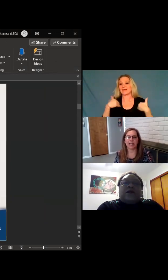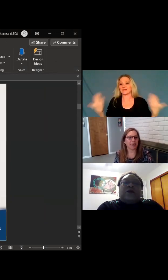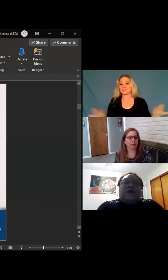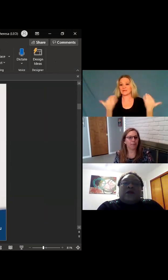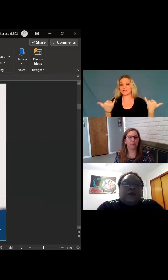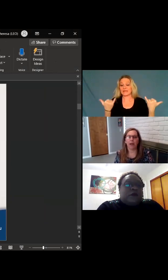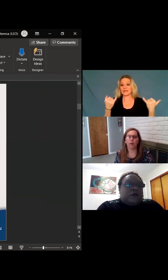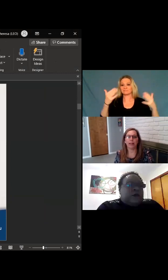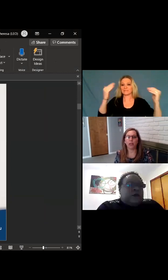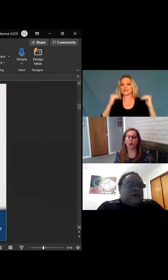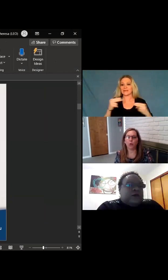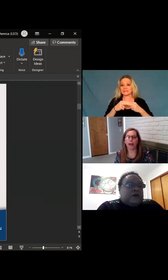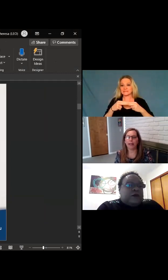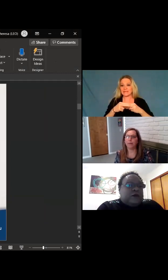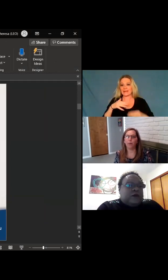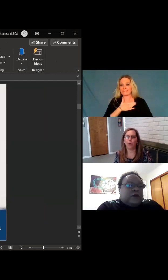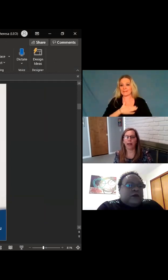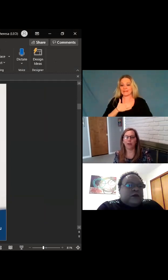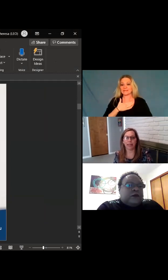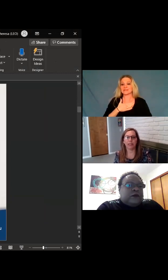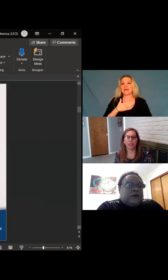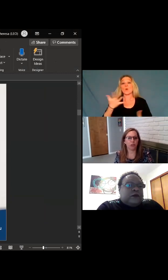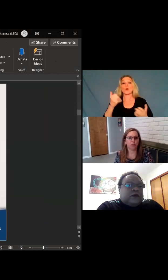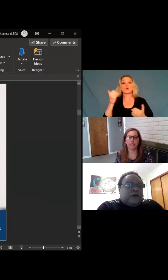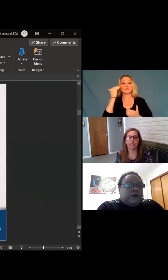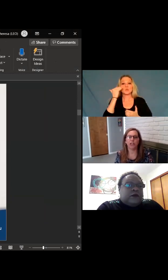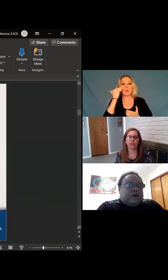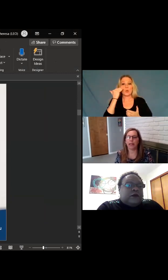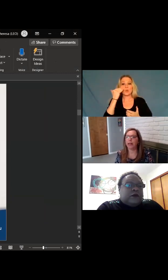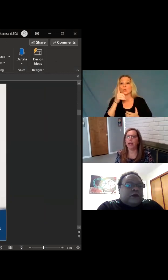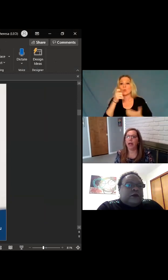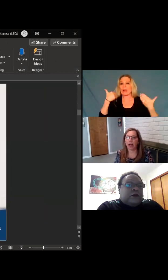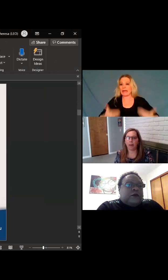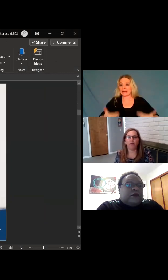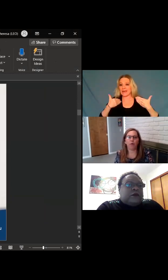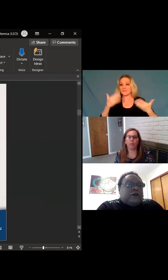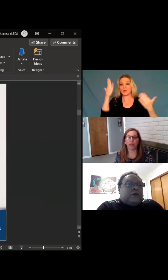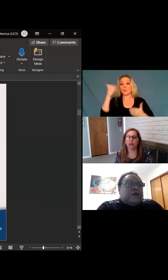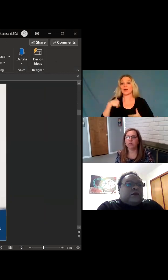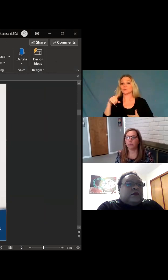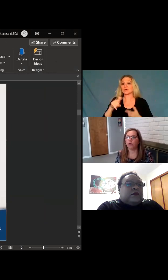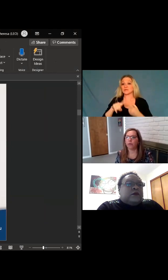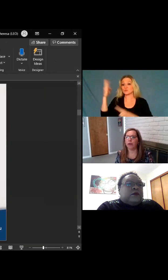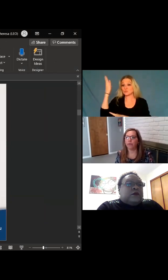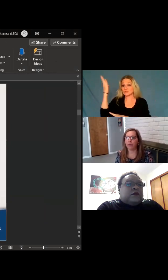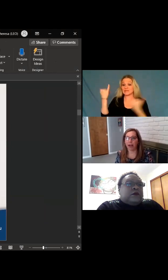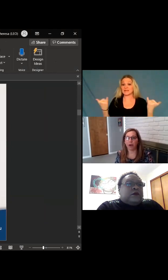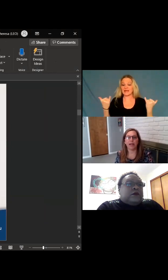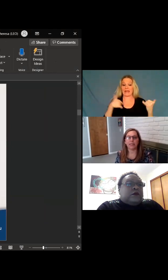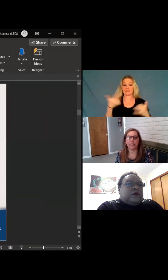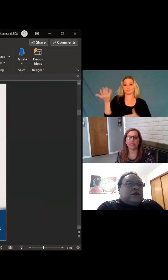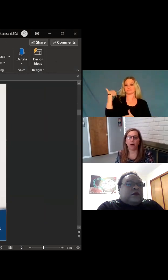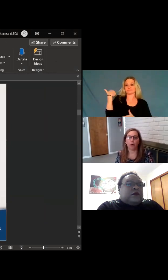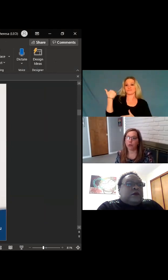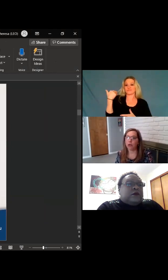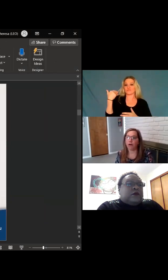next slide, I want to let you know who I am and why I was asked to present to you today. I'm a former counselor from